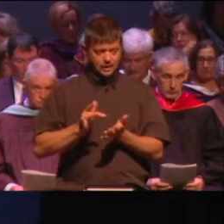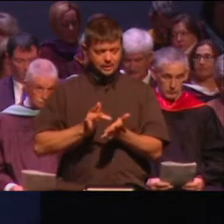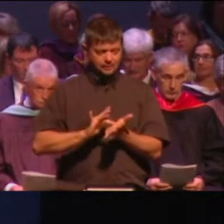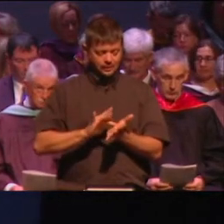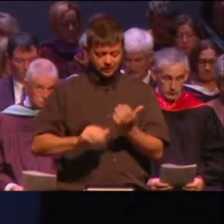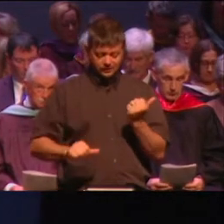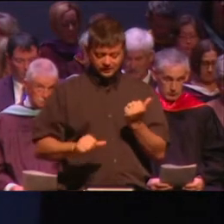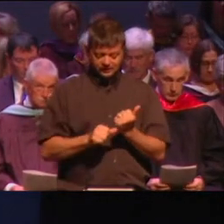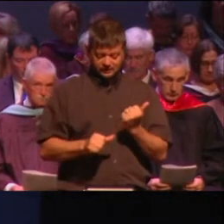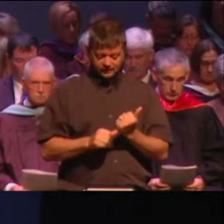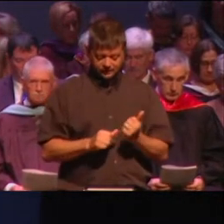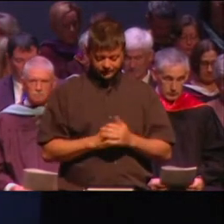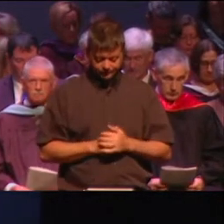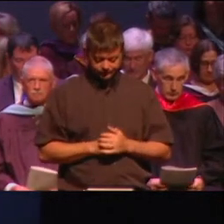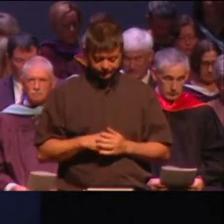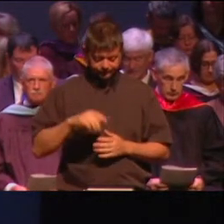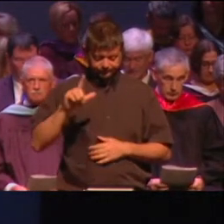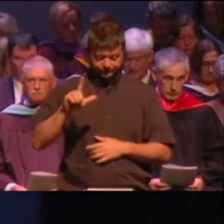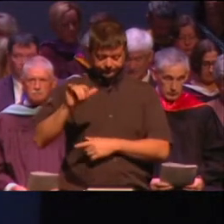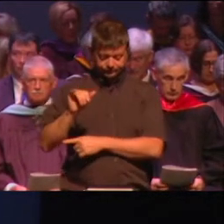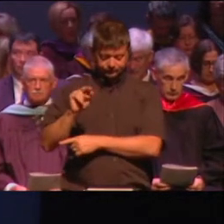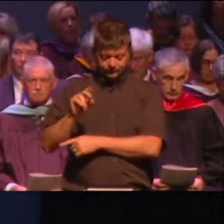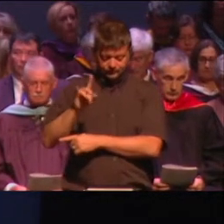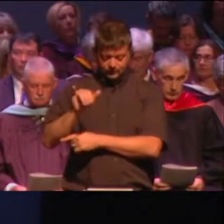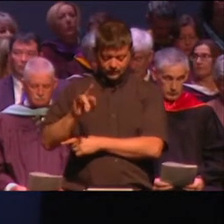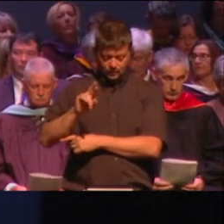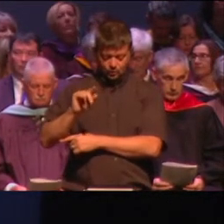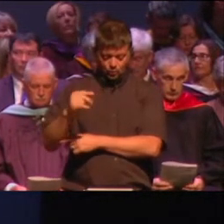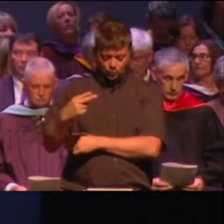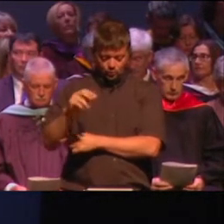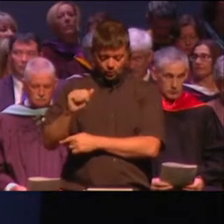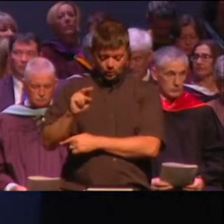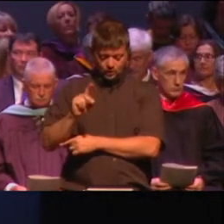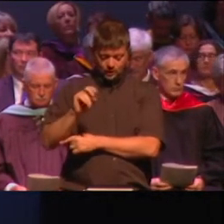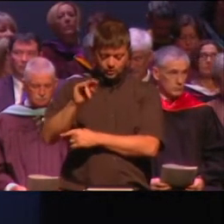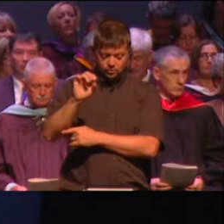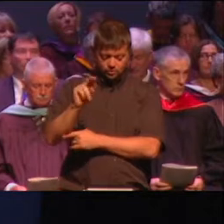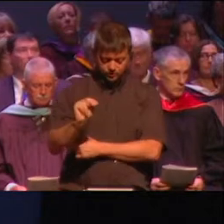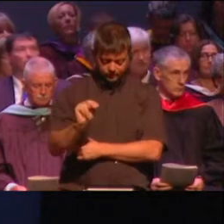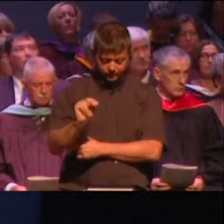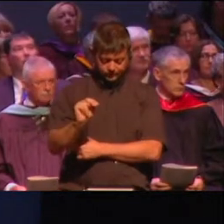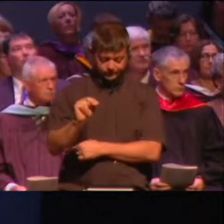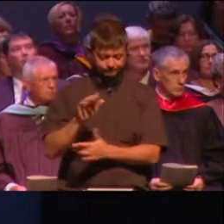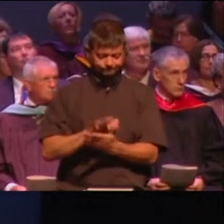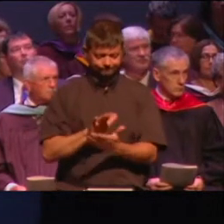Medical Assisting, Lindsay Ruth Anderson.